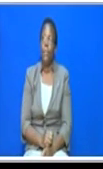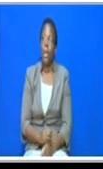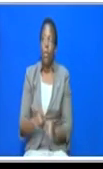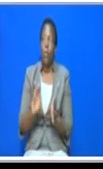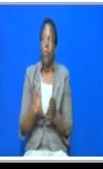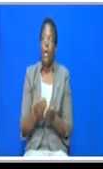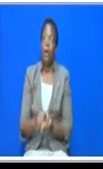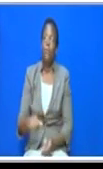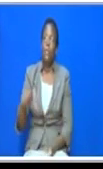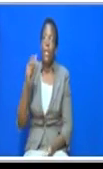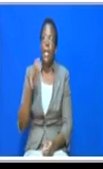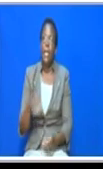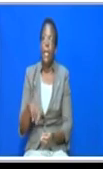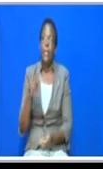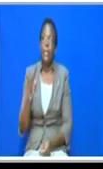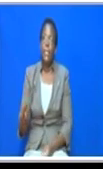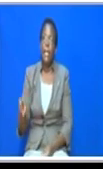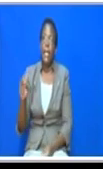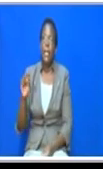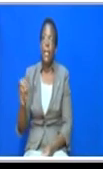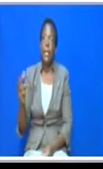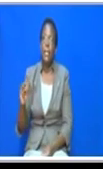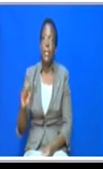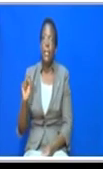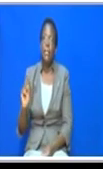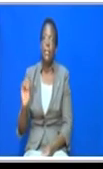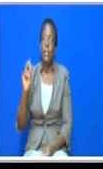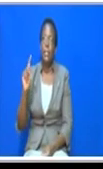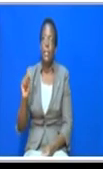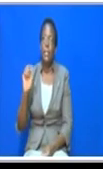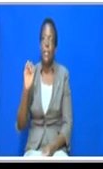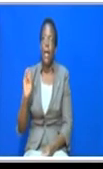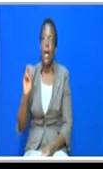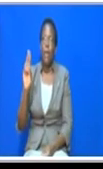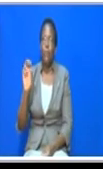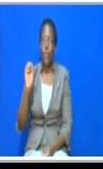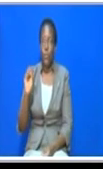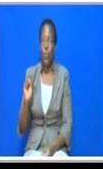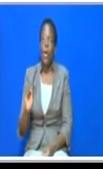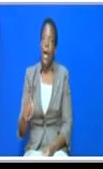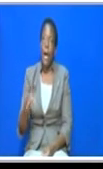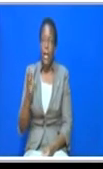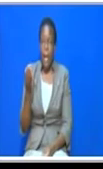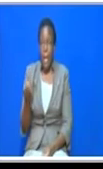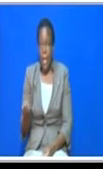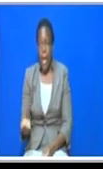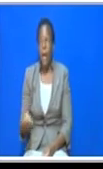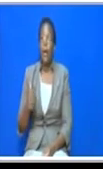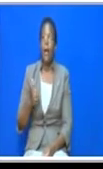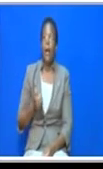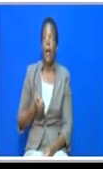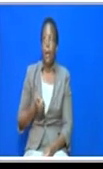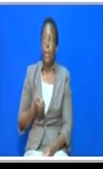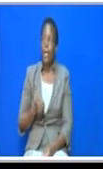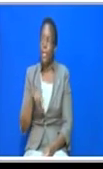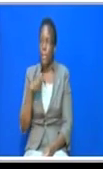have the adjective sensitive and young. Those two are adjective. So it tells us what kind of a girl we